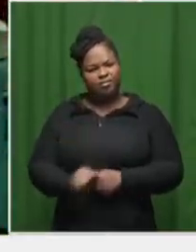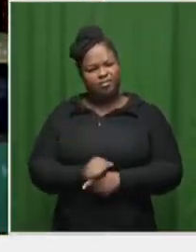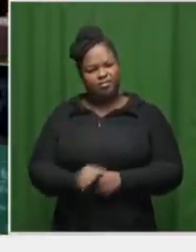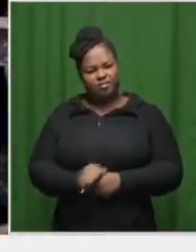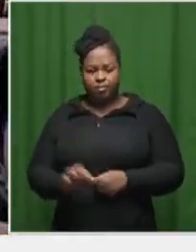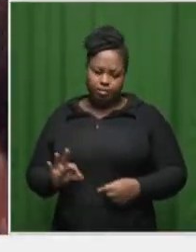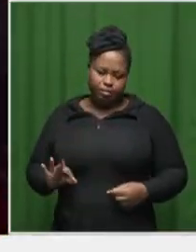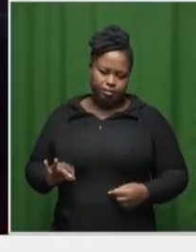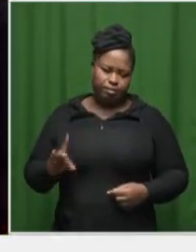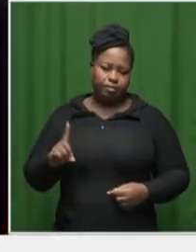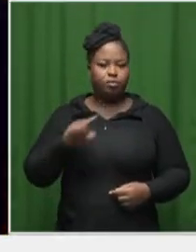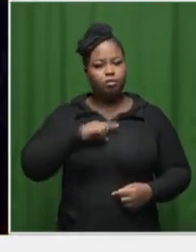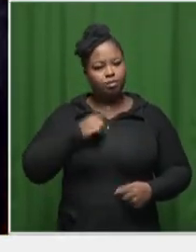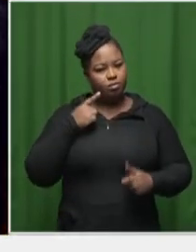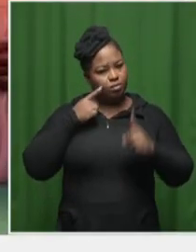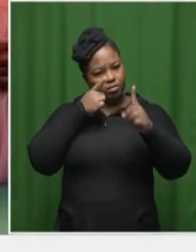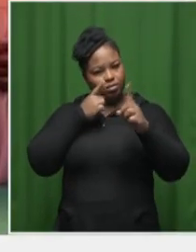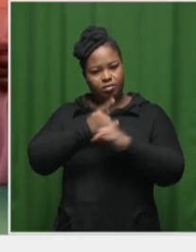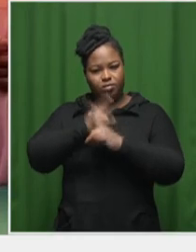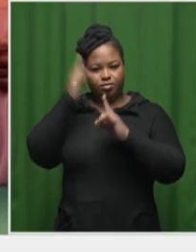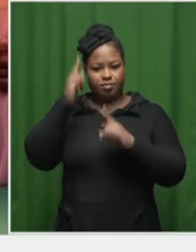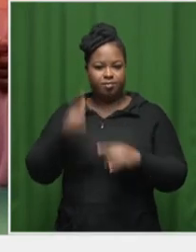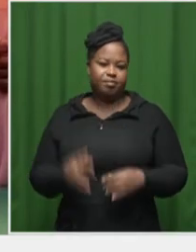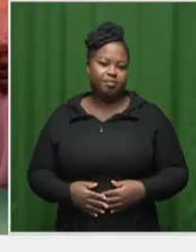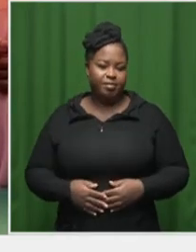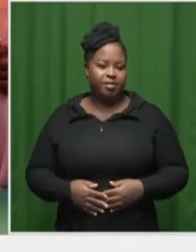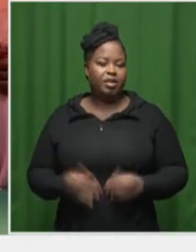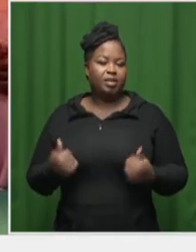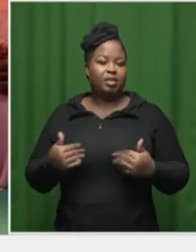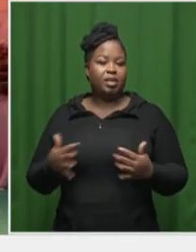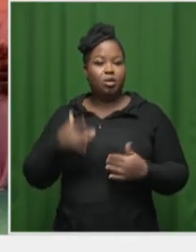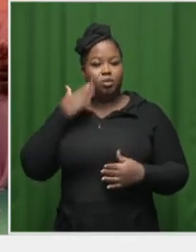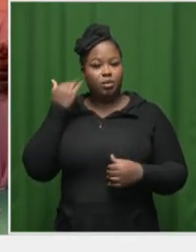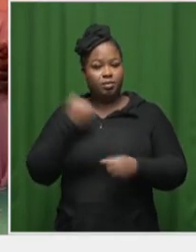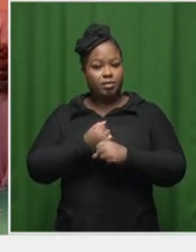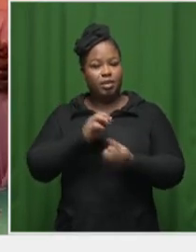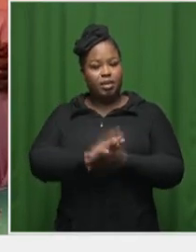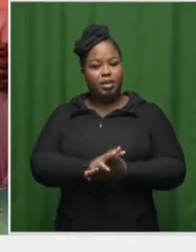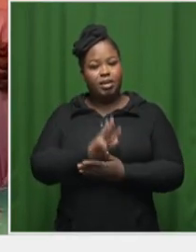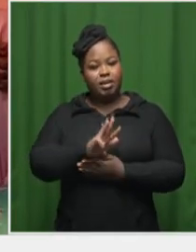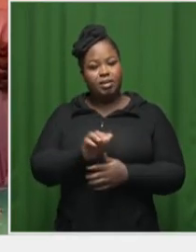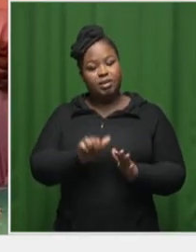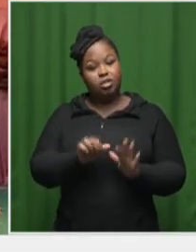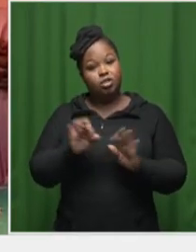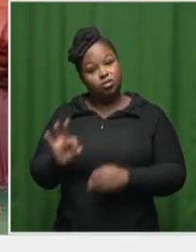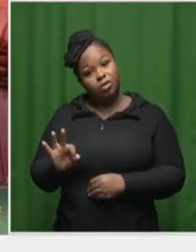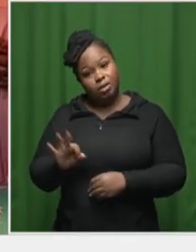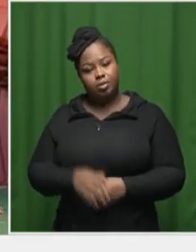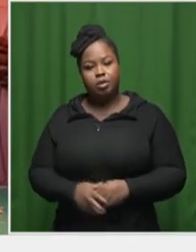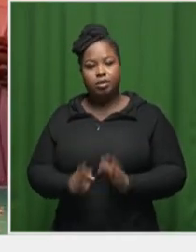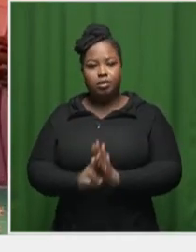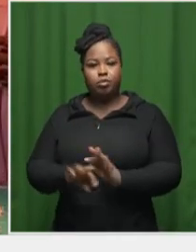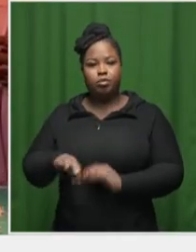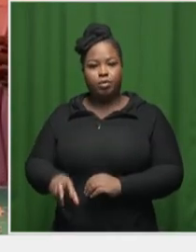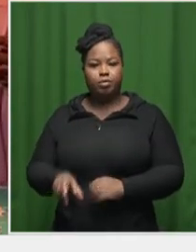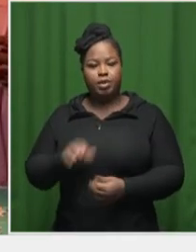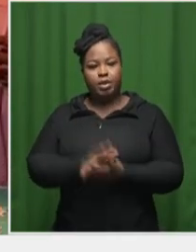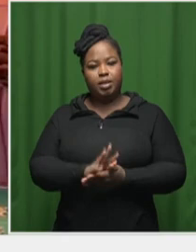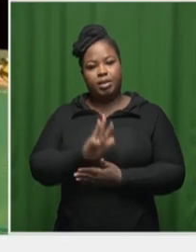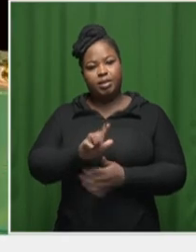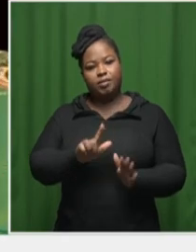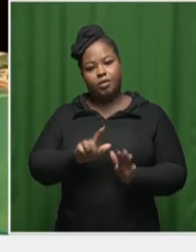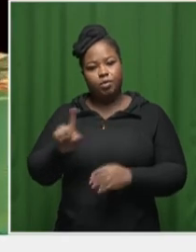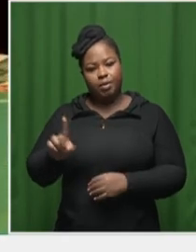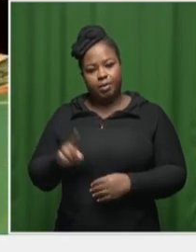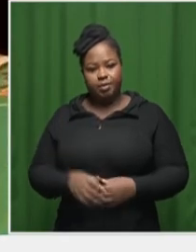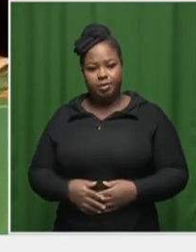daily basis in order to achieve this record. He started running in the 1963 and represented his province in